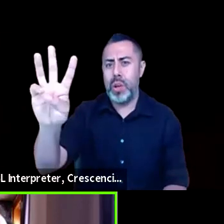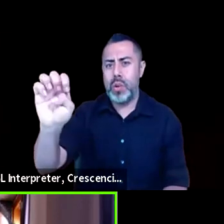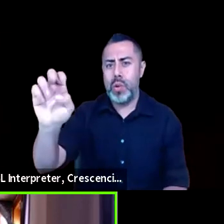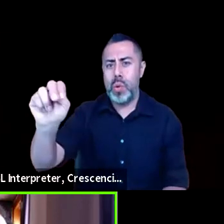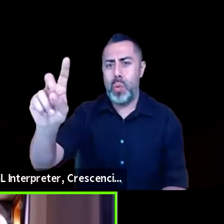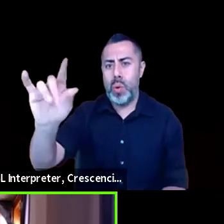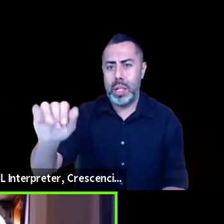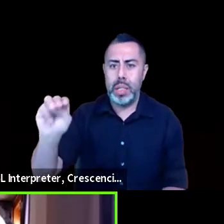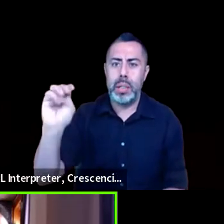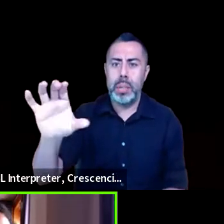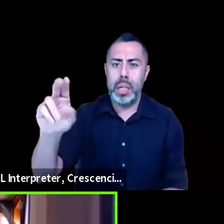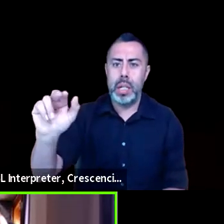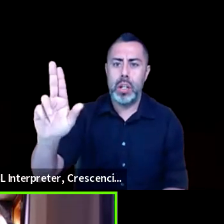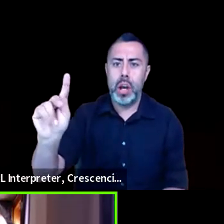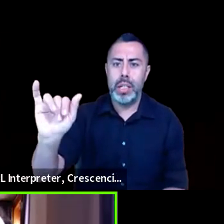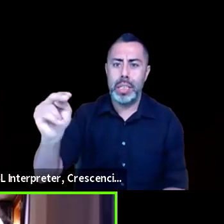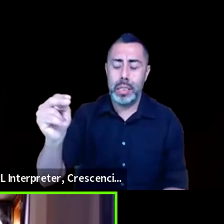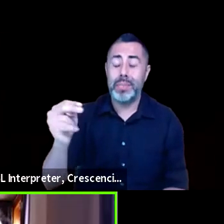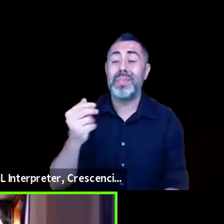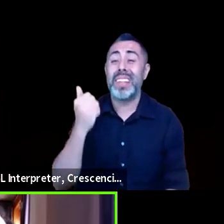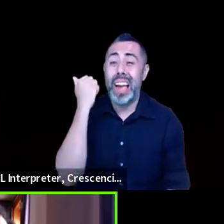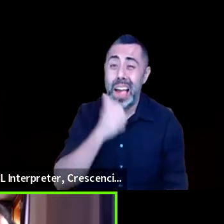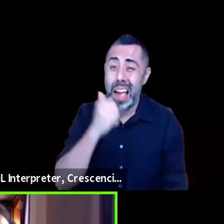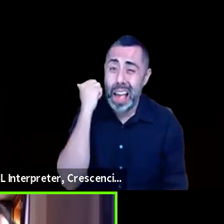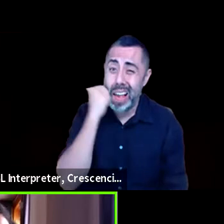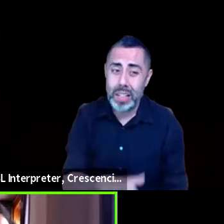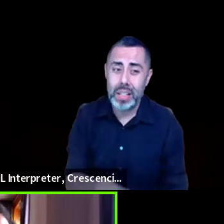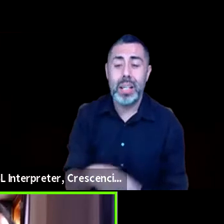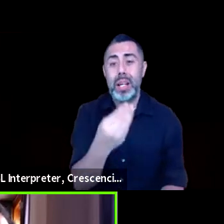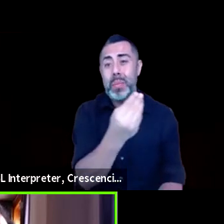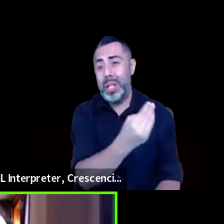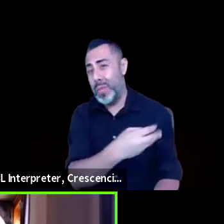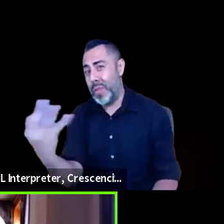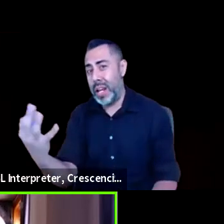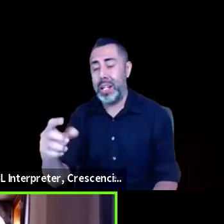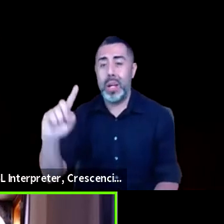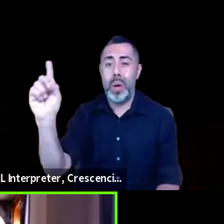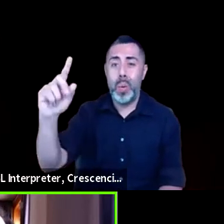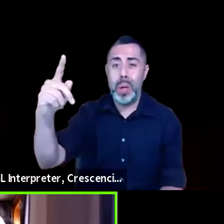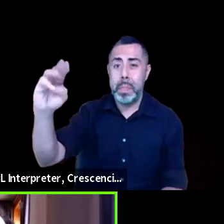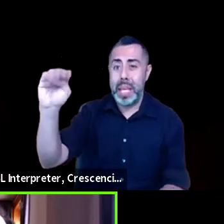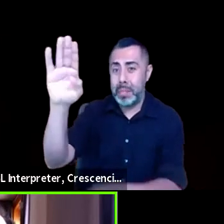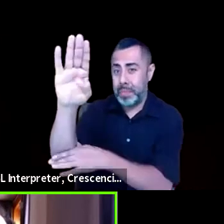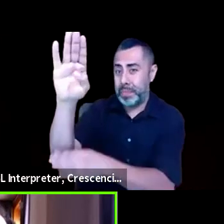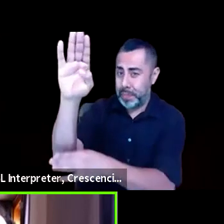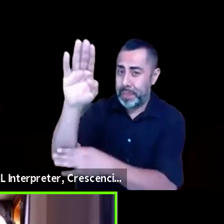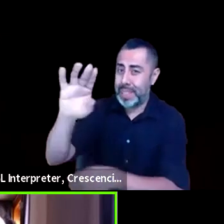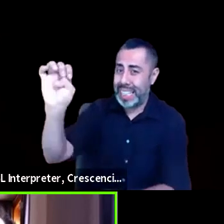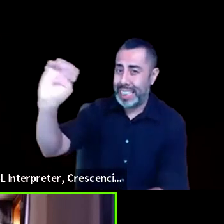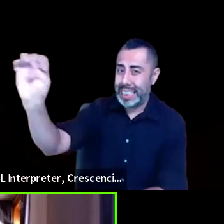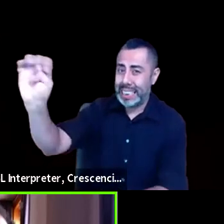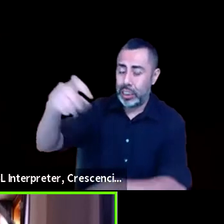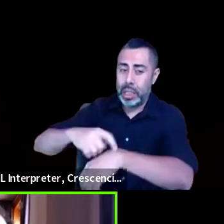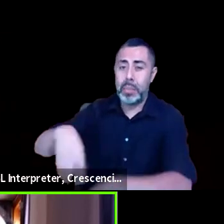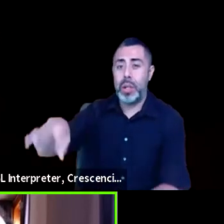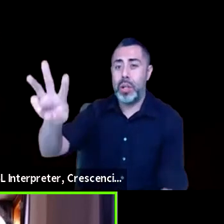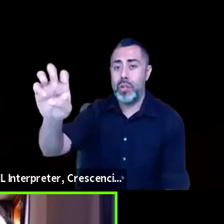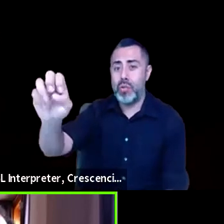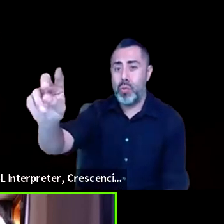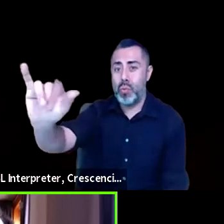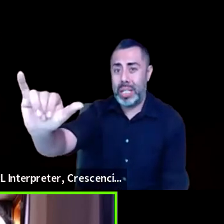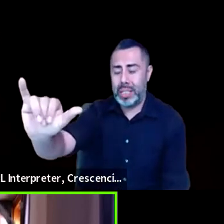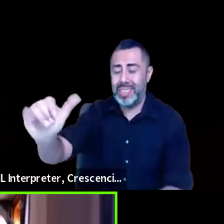Monday through Friday at 1 p.m. Eastern time, Wendy, through her Instagram channel, again, recognizing her